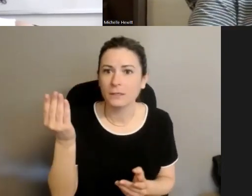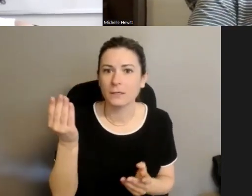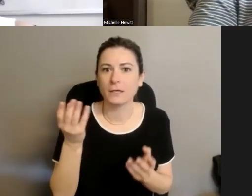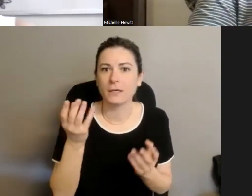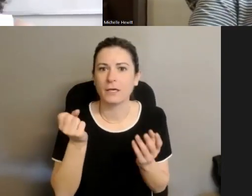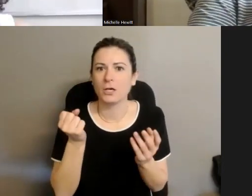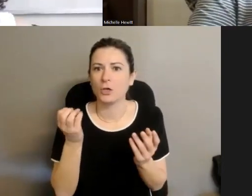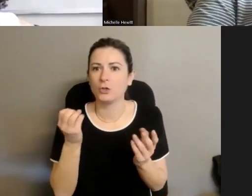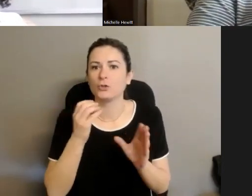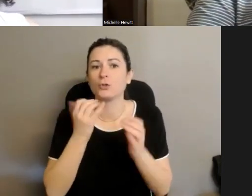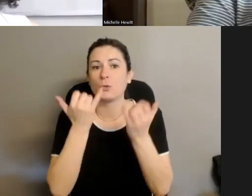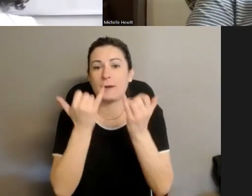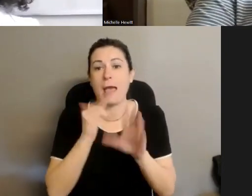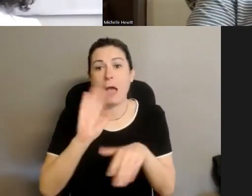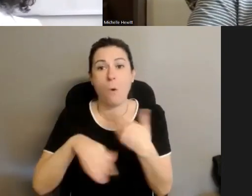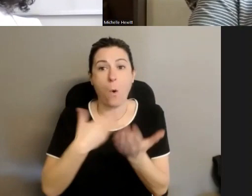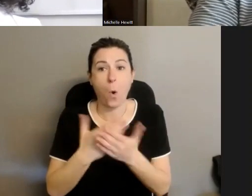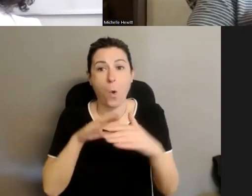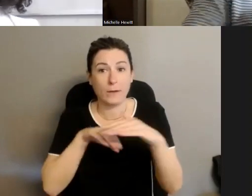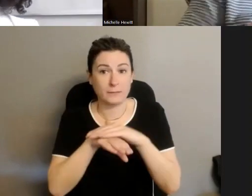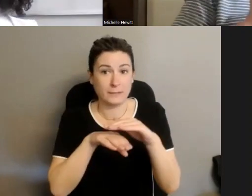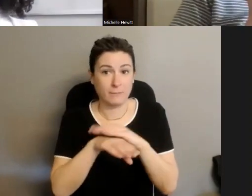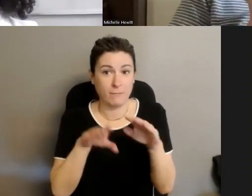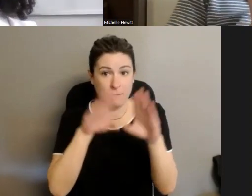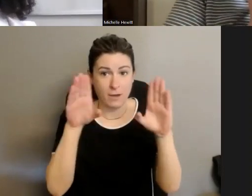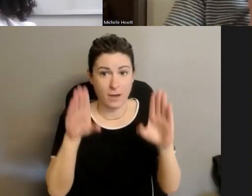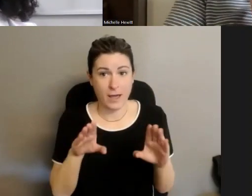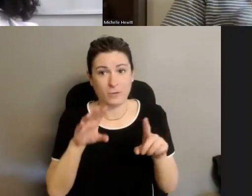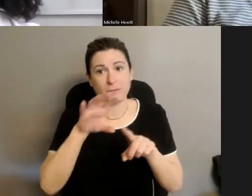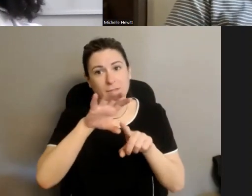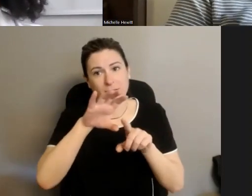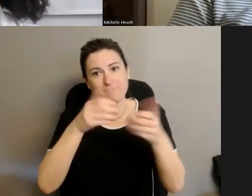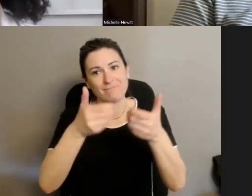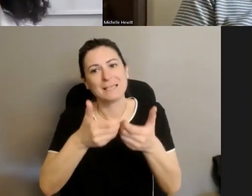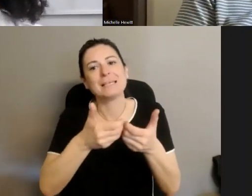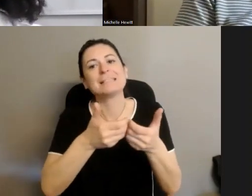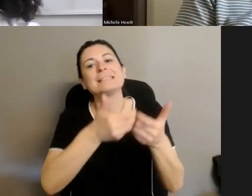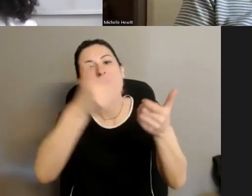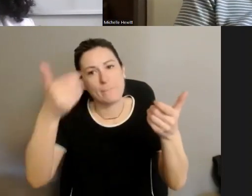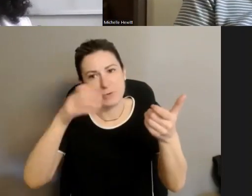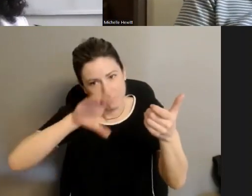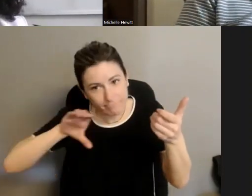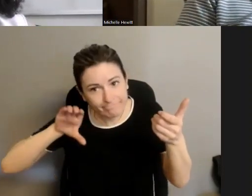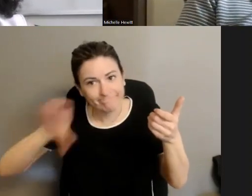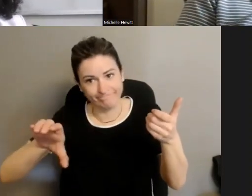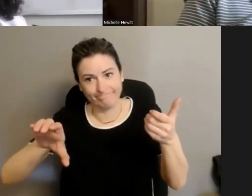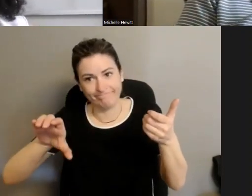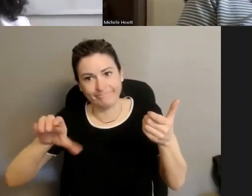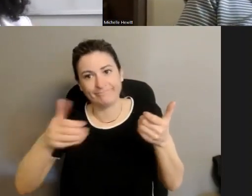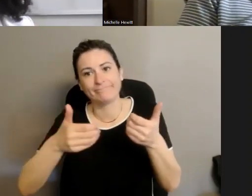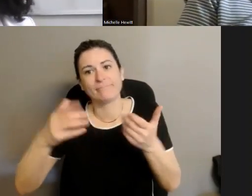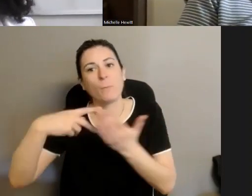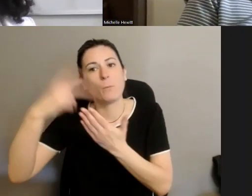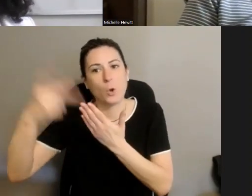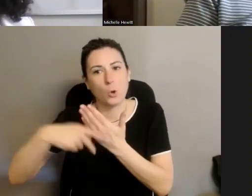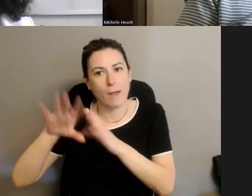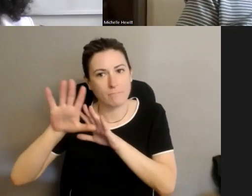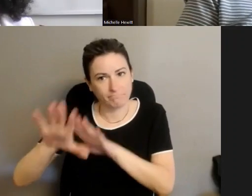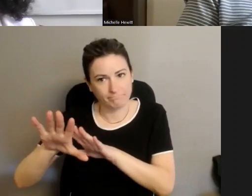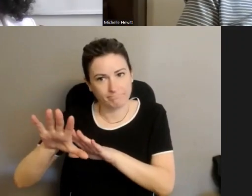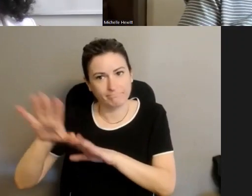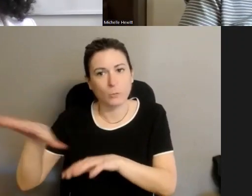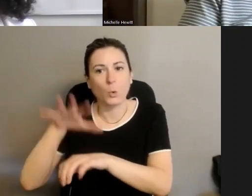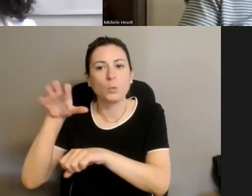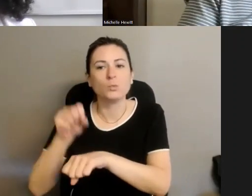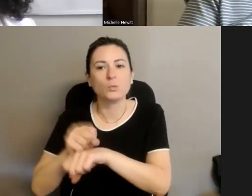a separate program. And I find great encouragement with that. And it's something that,